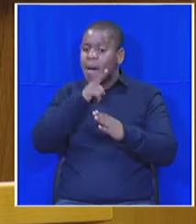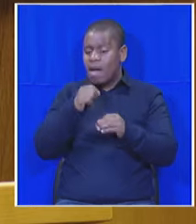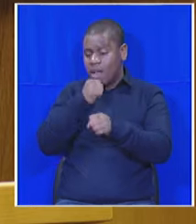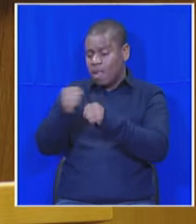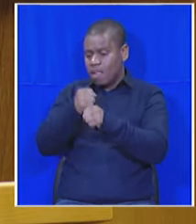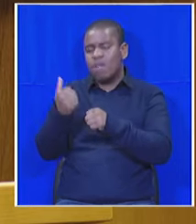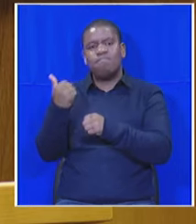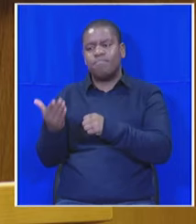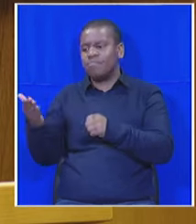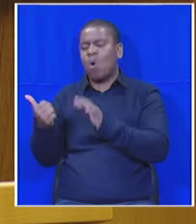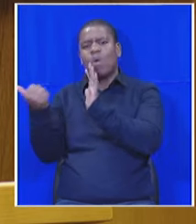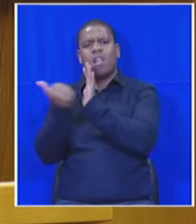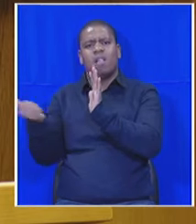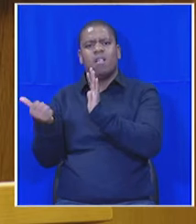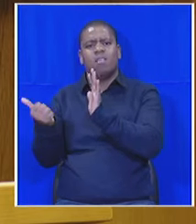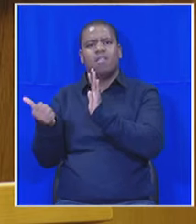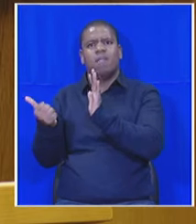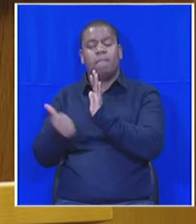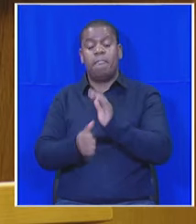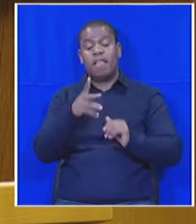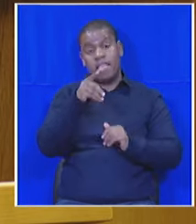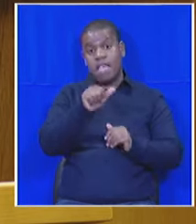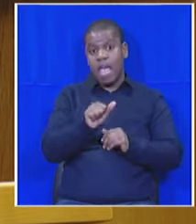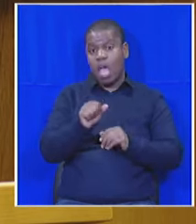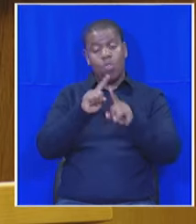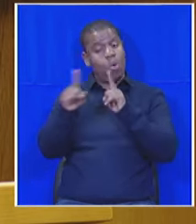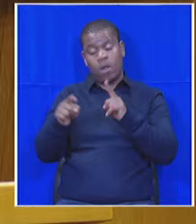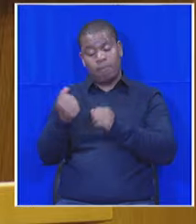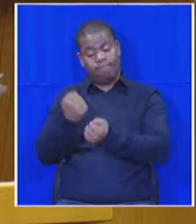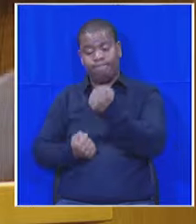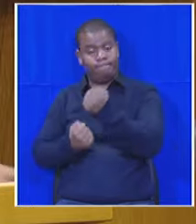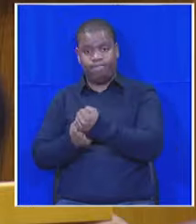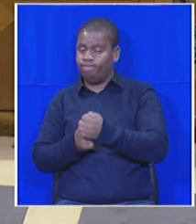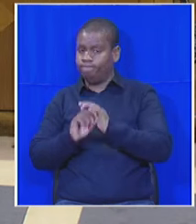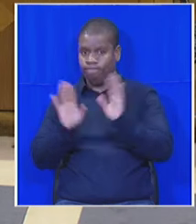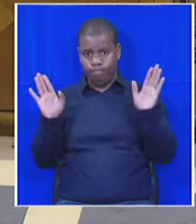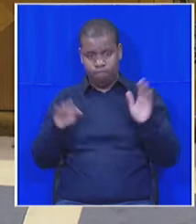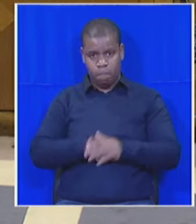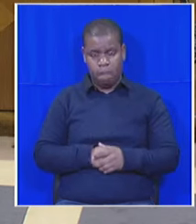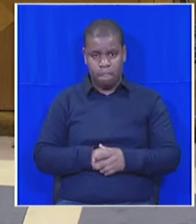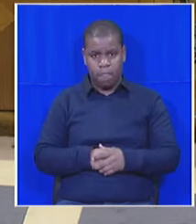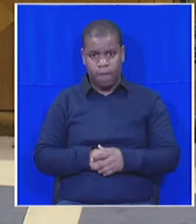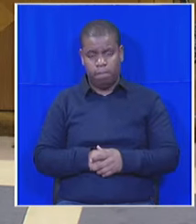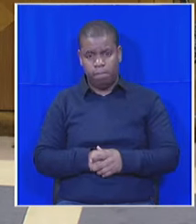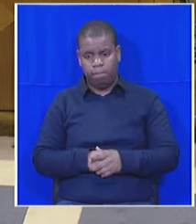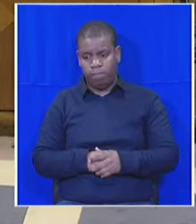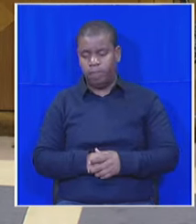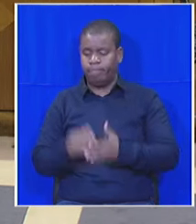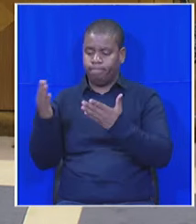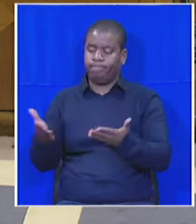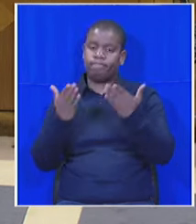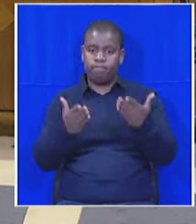Why, I ask you, the DA does not support this budget. Thank you. The IFP.